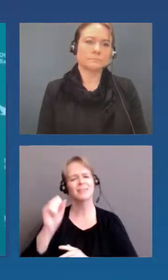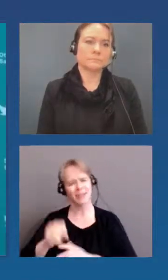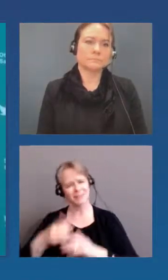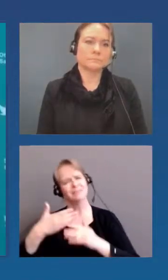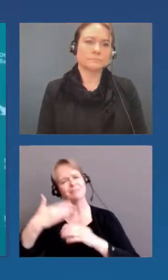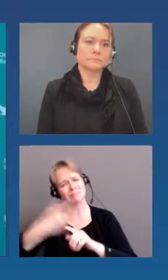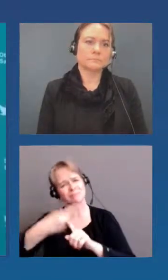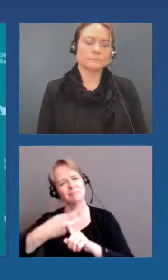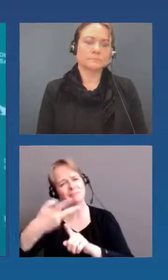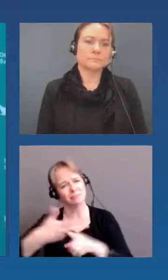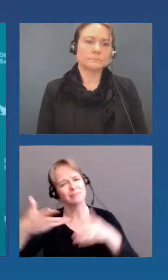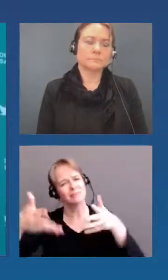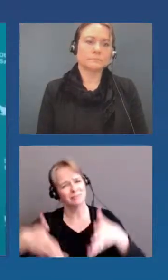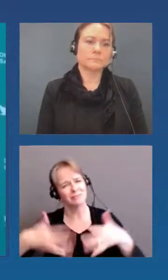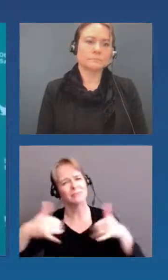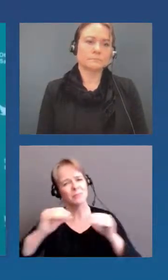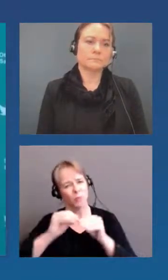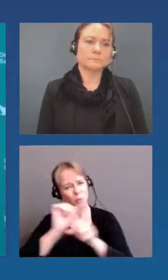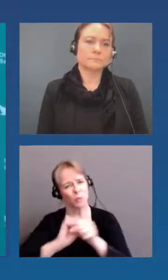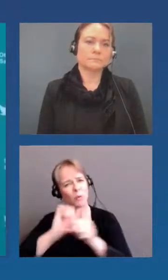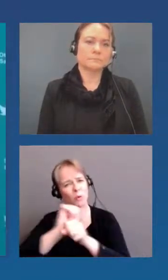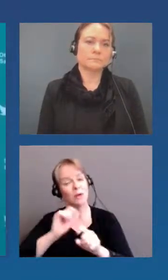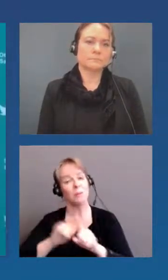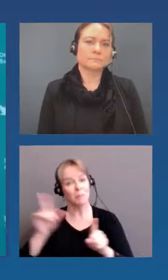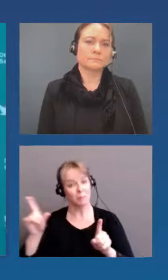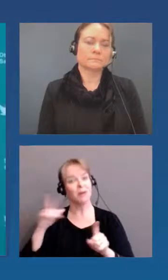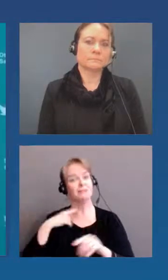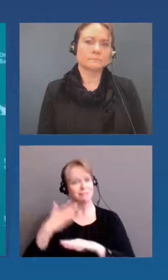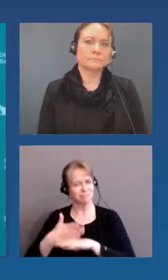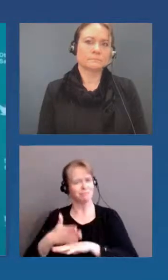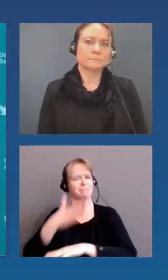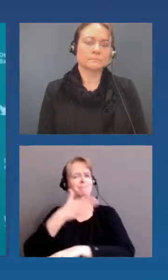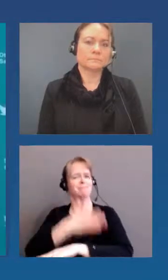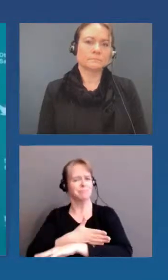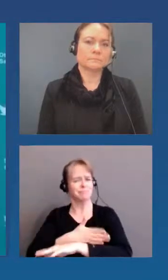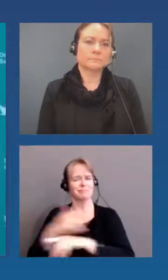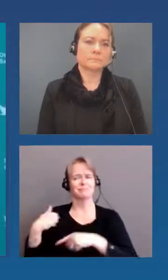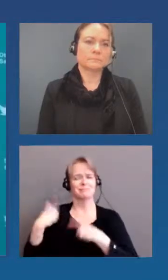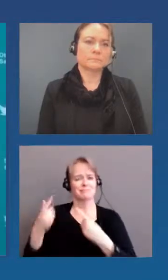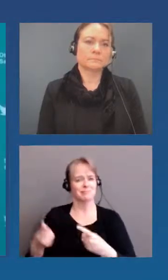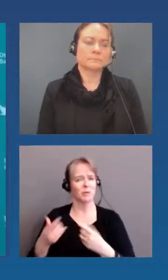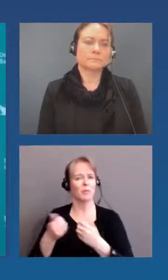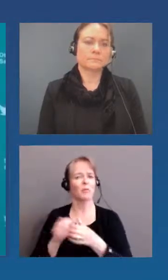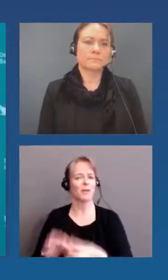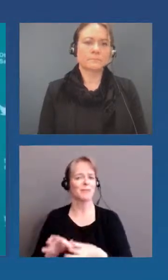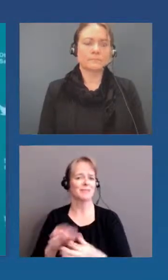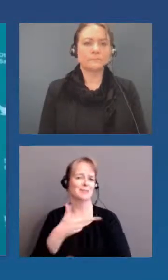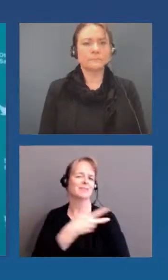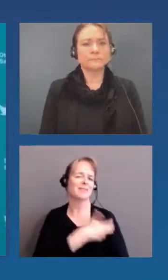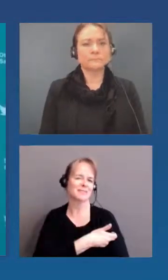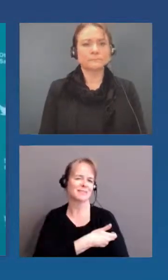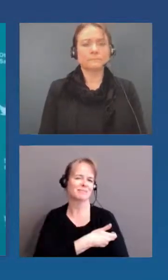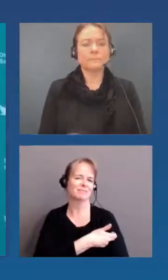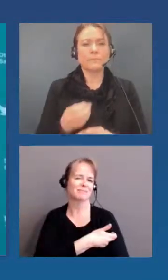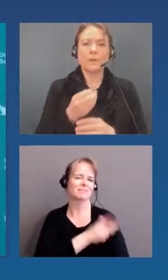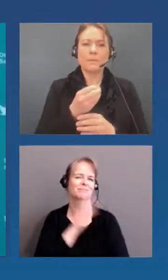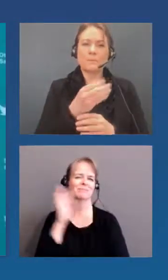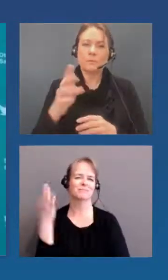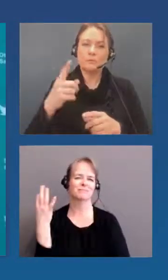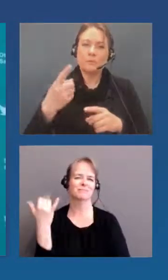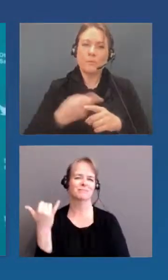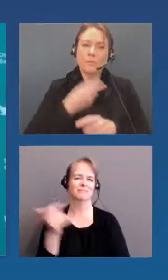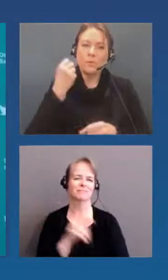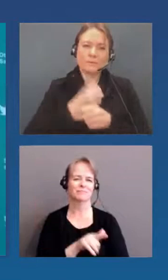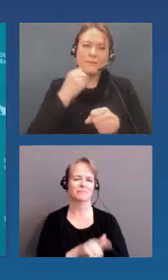have turned a corner with the progress we've made on vaccines. Et bien qu'il nous reste encore plusieurs mois de travail difficiles